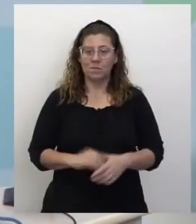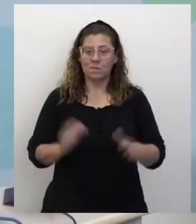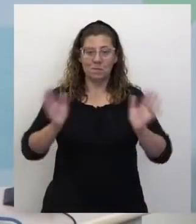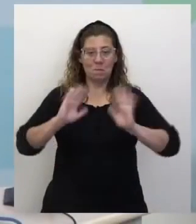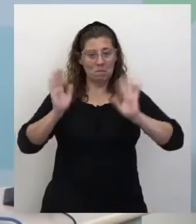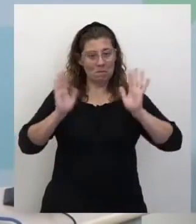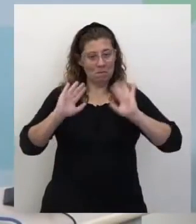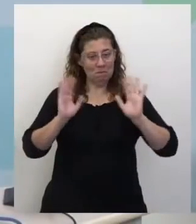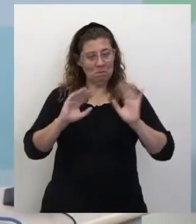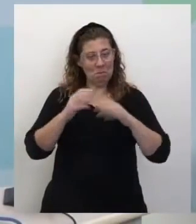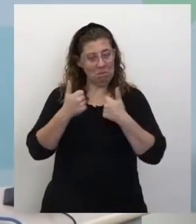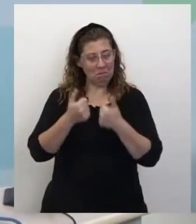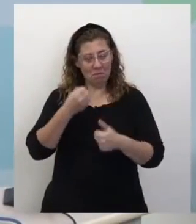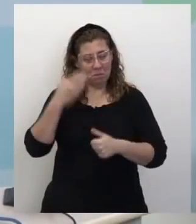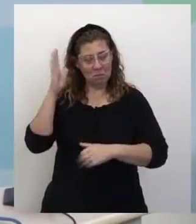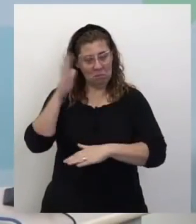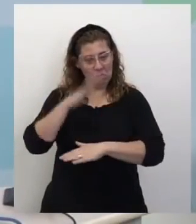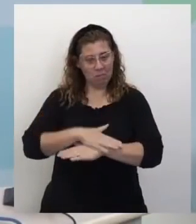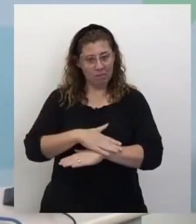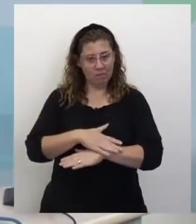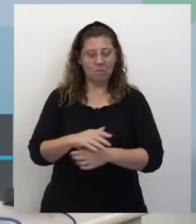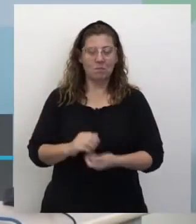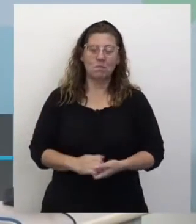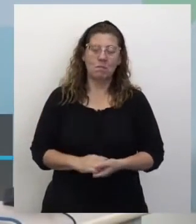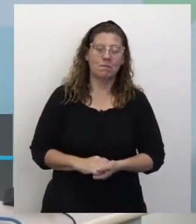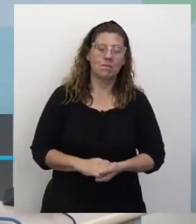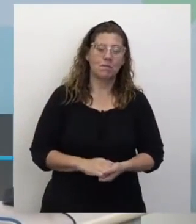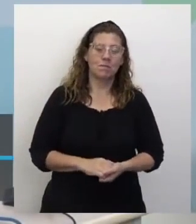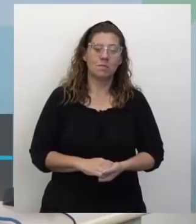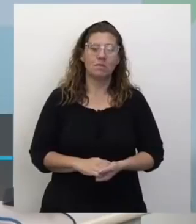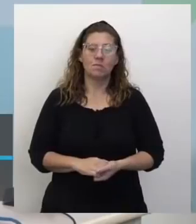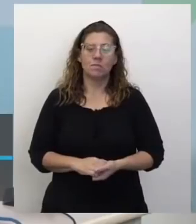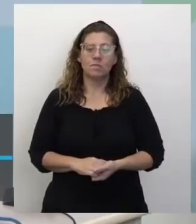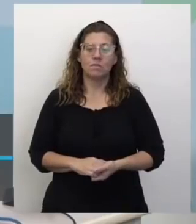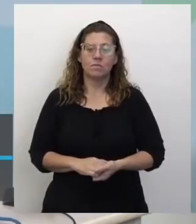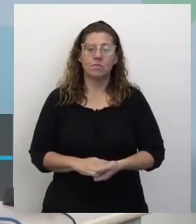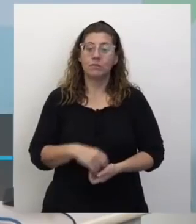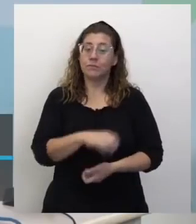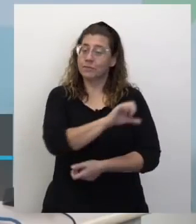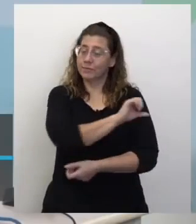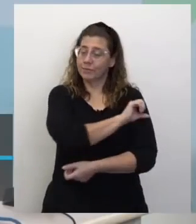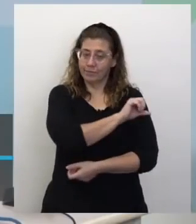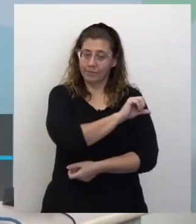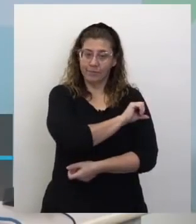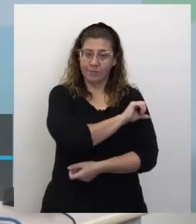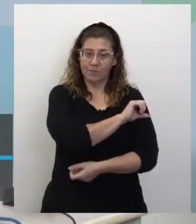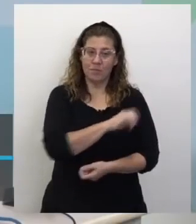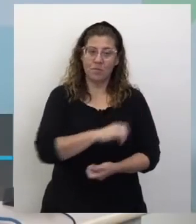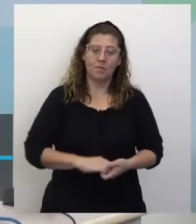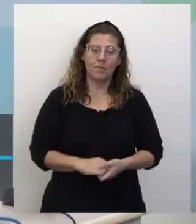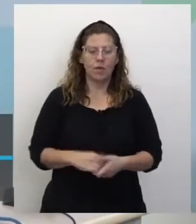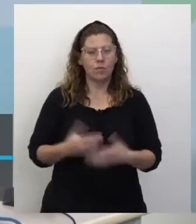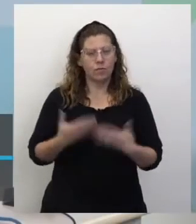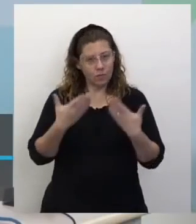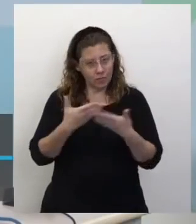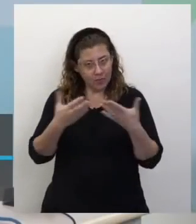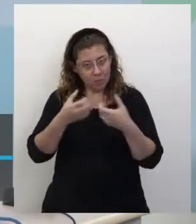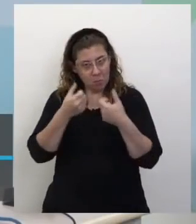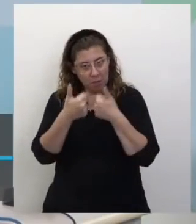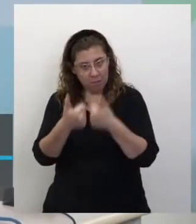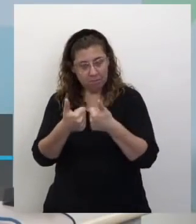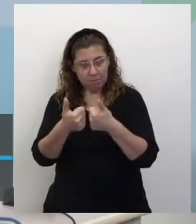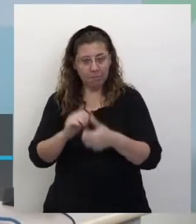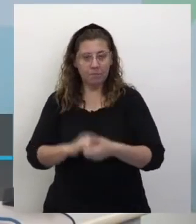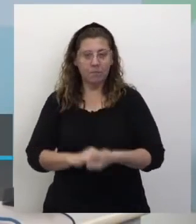Good afternoon, students of the 9th grade. Boa tarde aí, alunos do nono ano. How are you? Como é que vocês estão? Welcome to